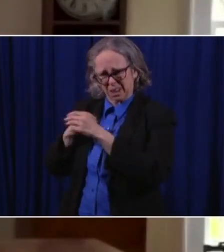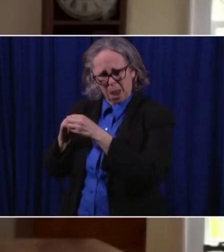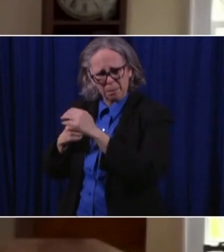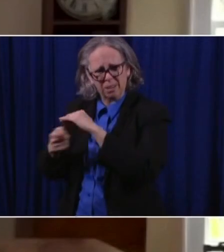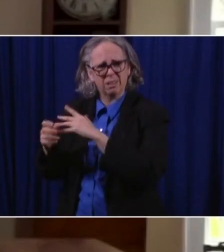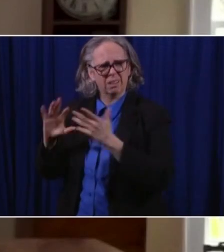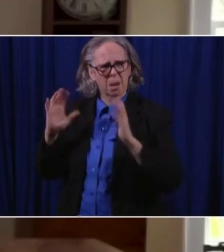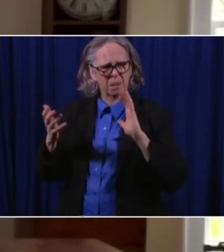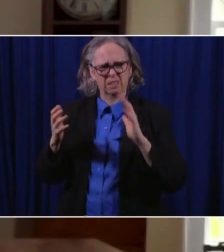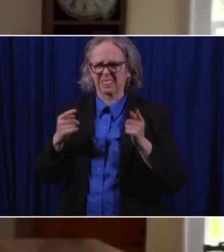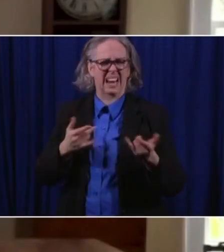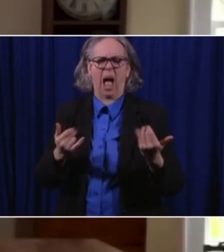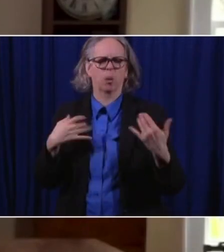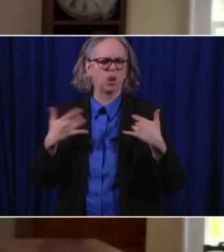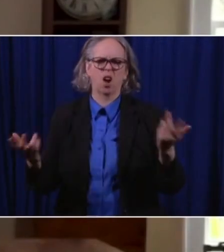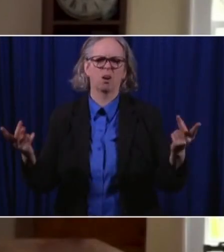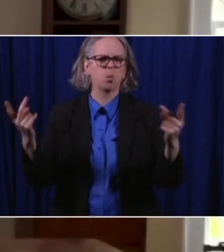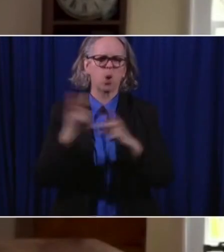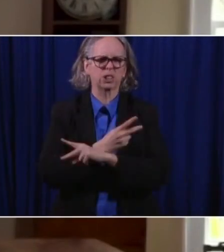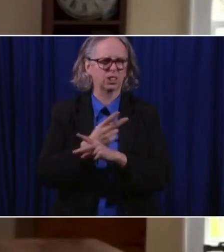863 patients who need a ventilator.